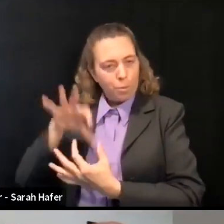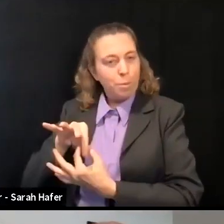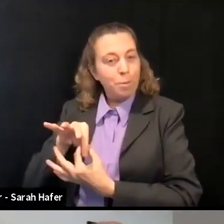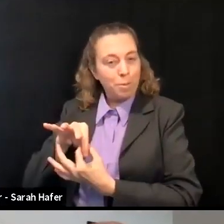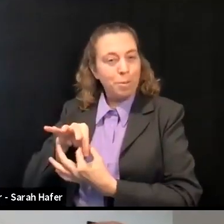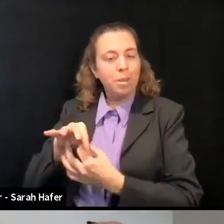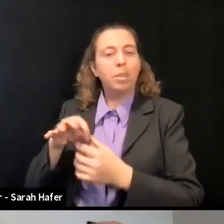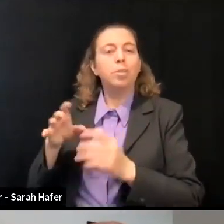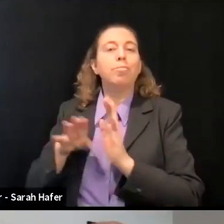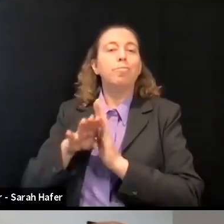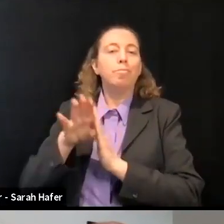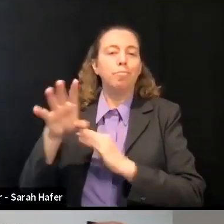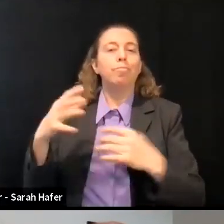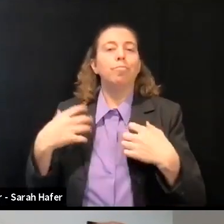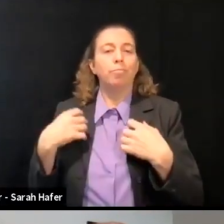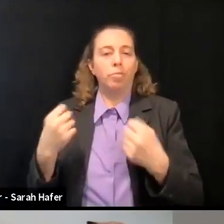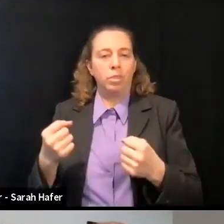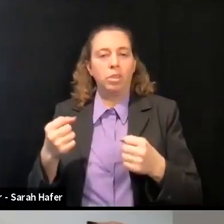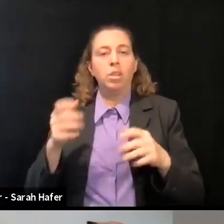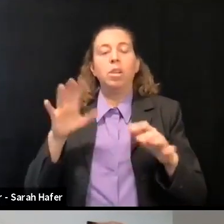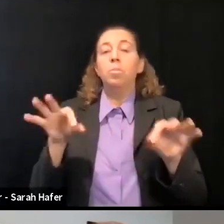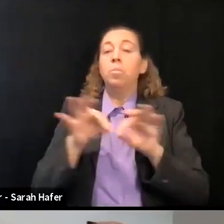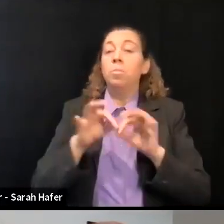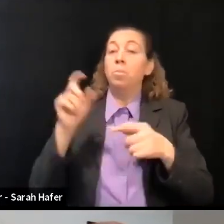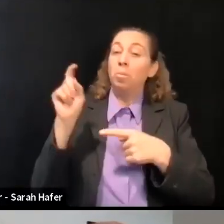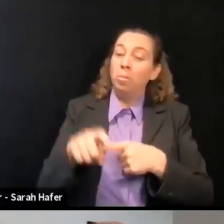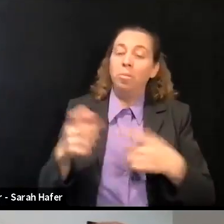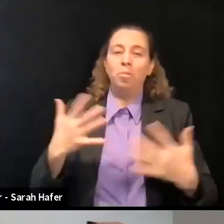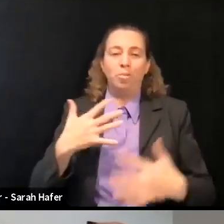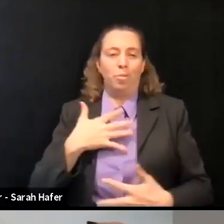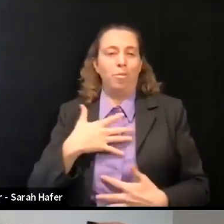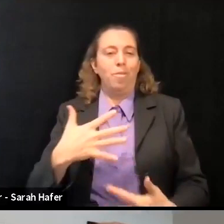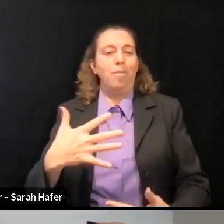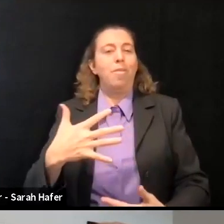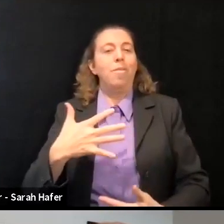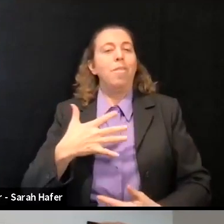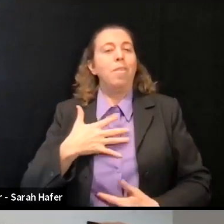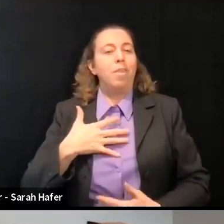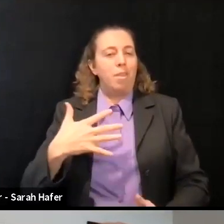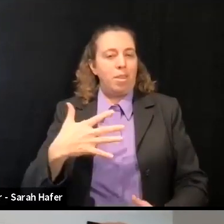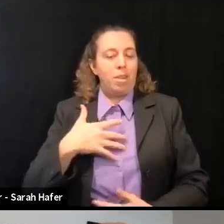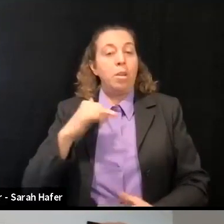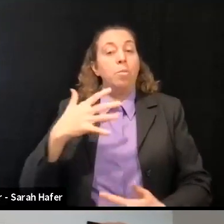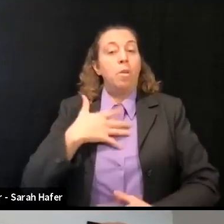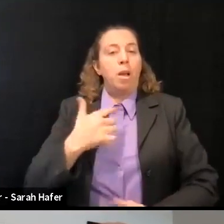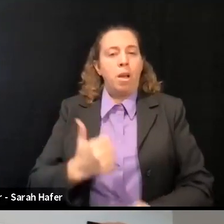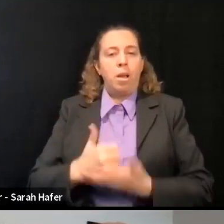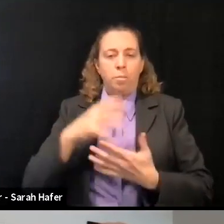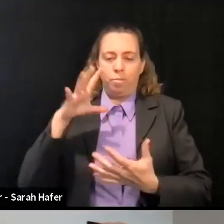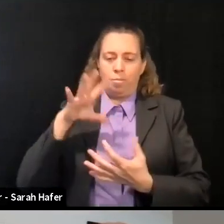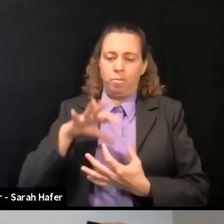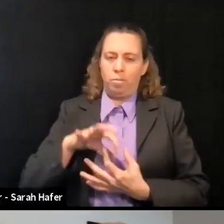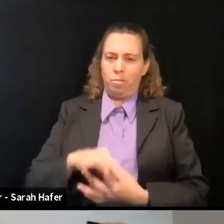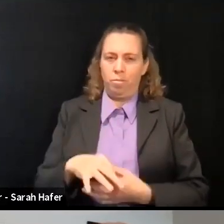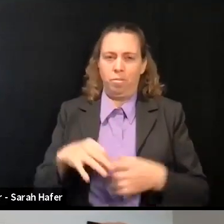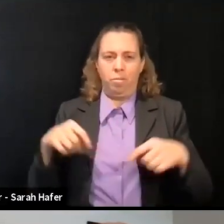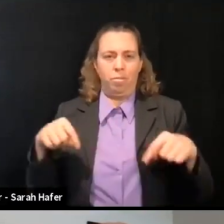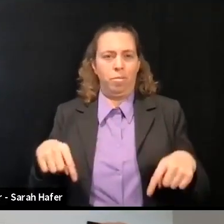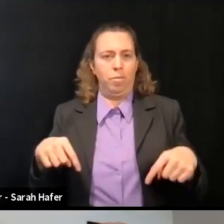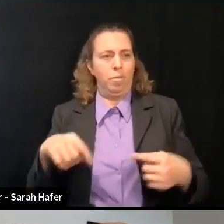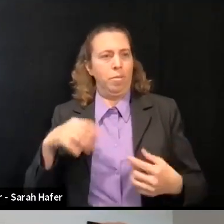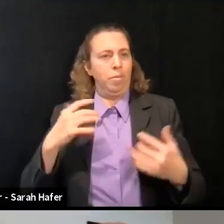So how important is to connect to that breath? Sometimes the way that it can help us is just when we feel overwhelmed, just take a